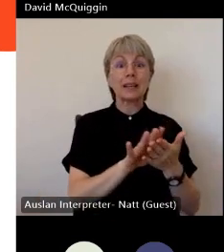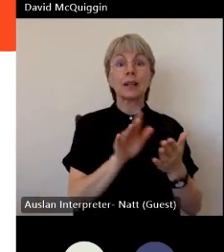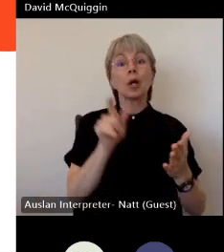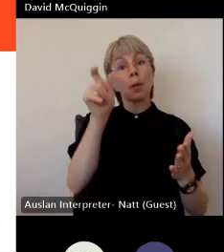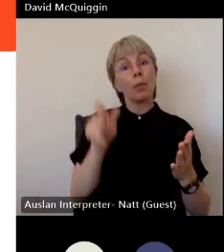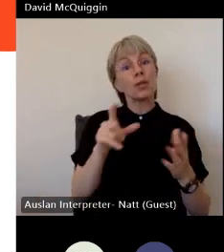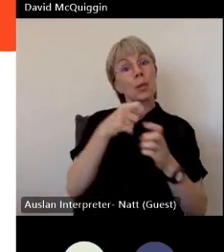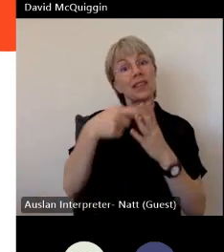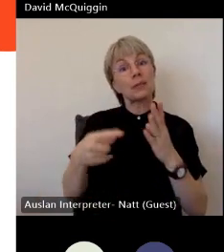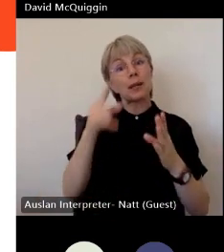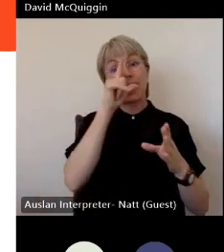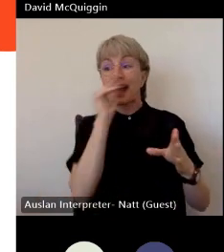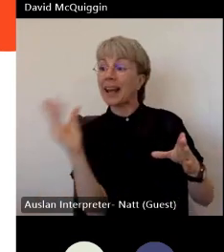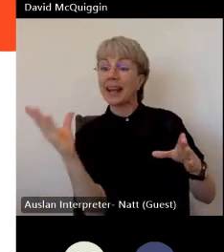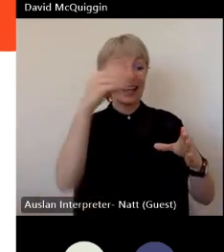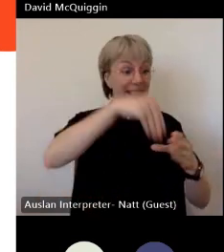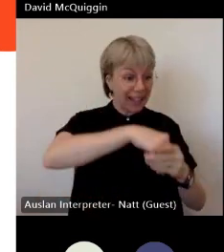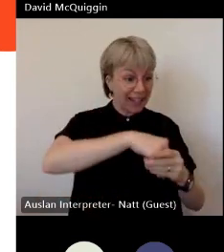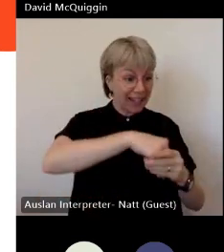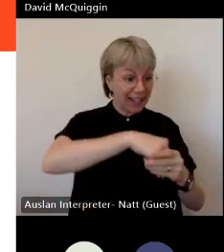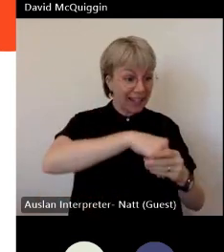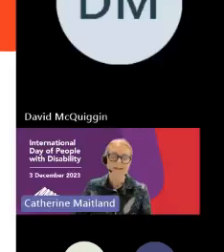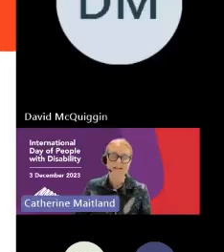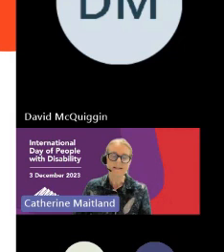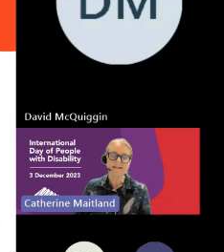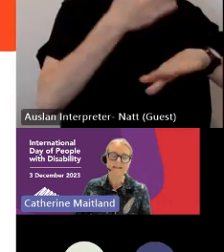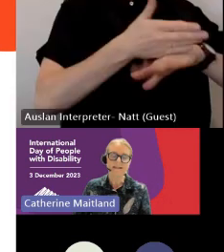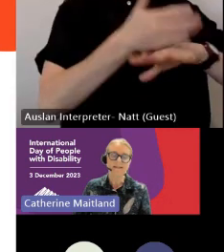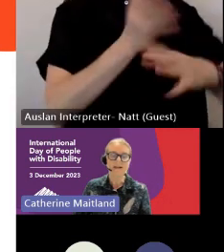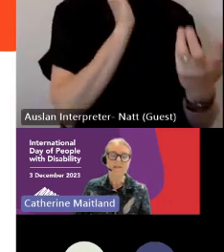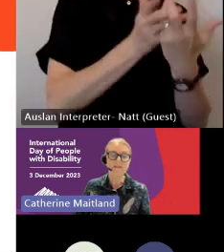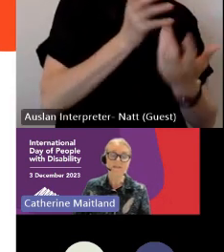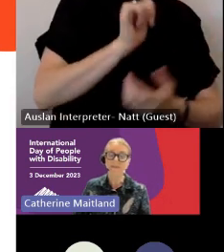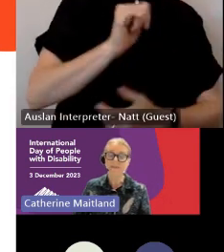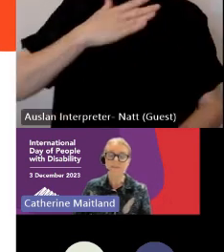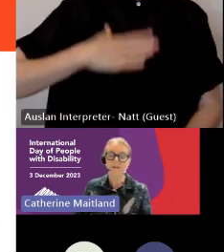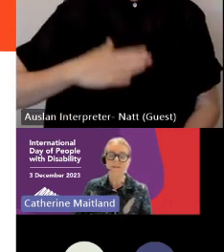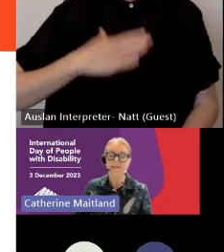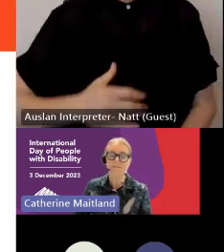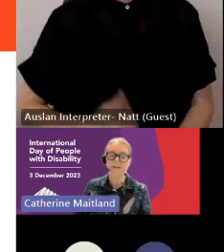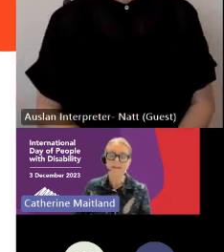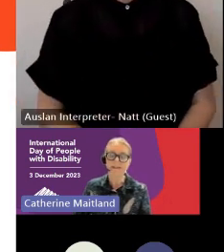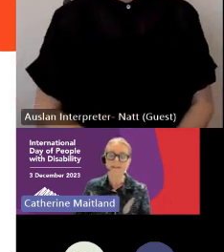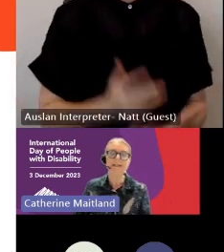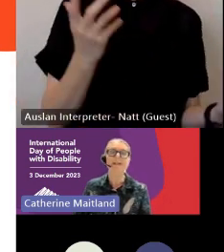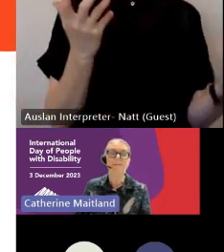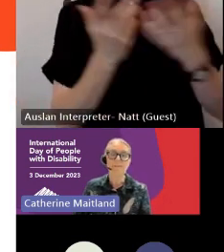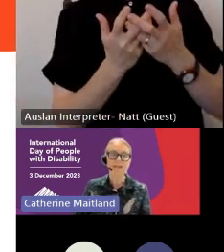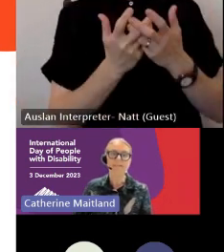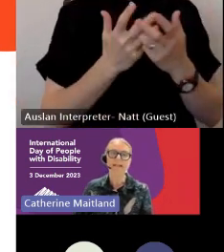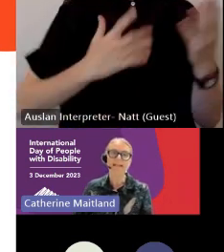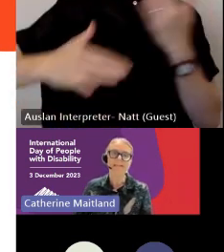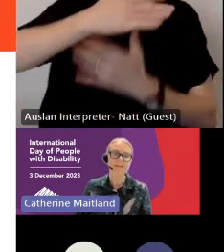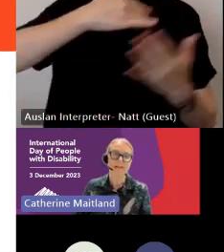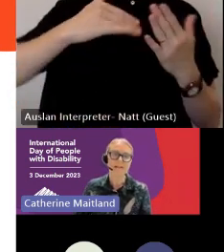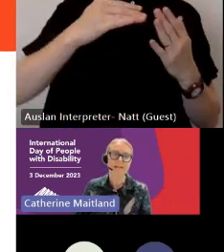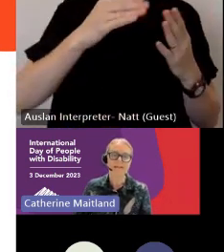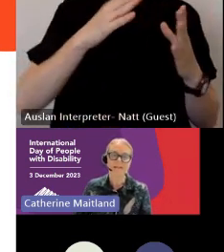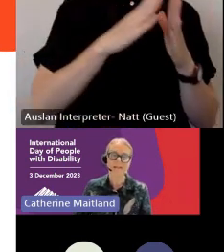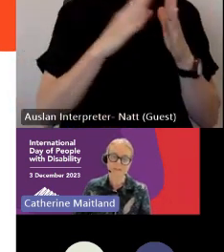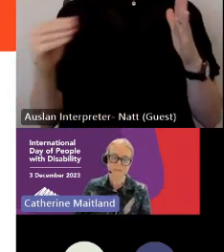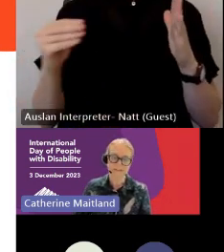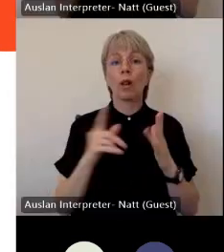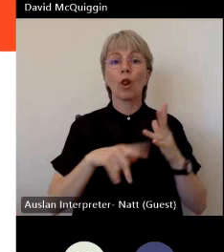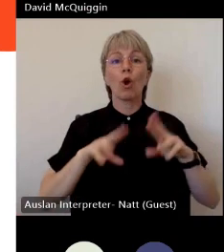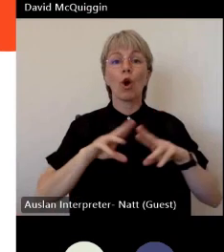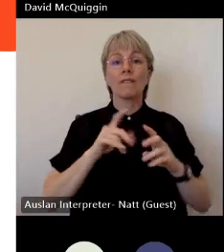perform the essential requirements of their role. You can see this is in line with the social model of disability. The workplace is